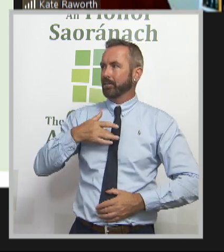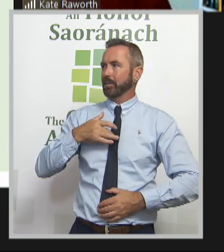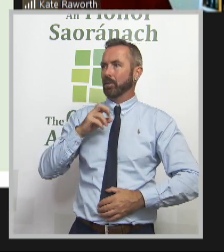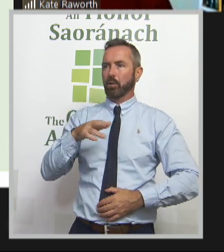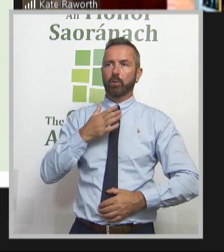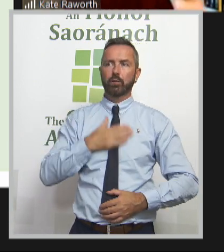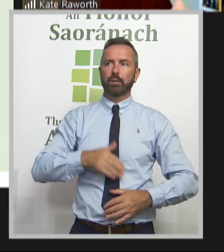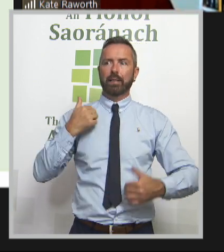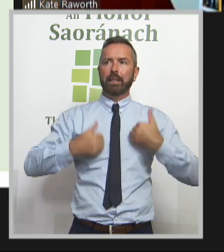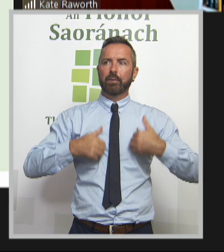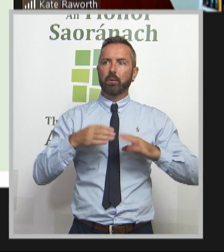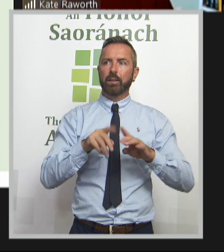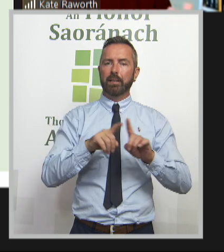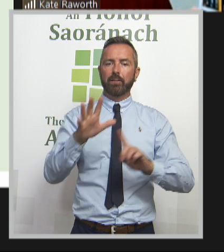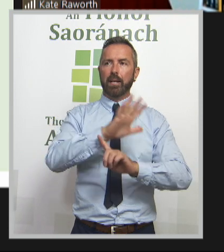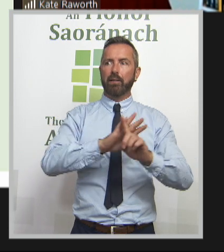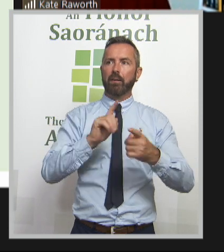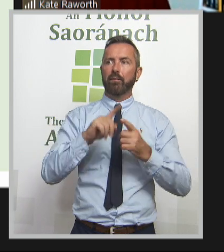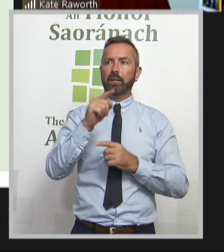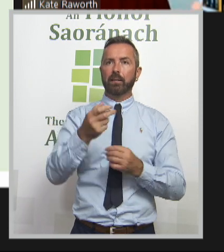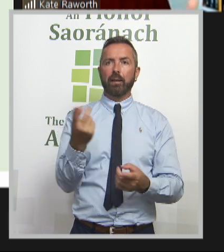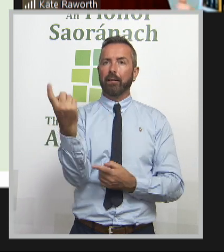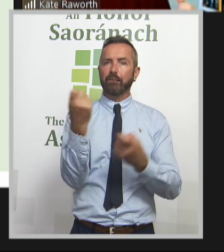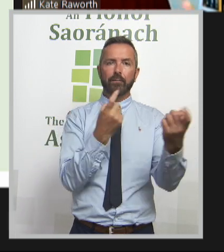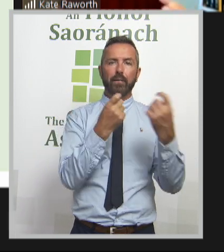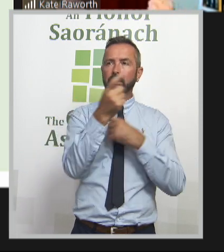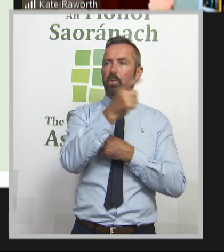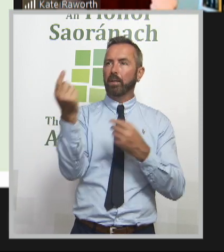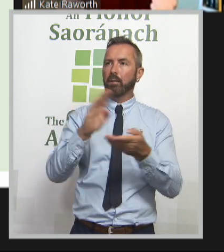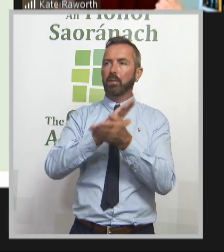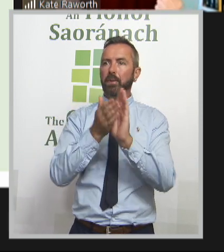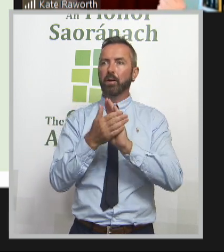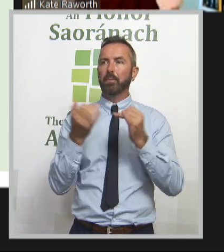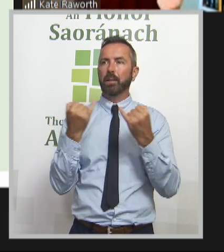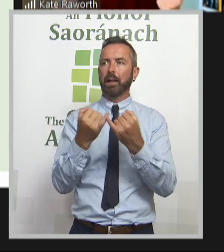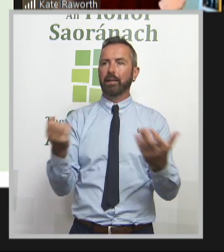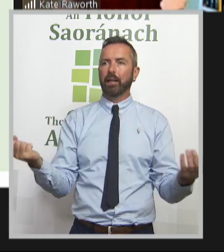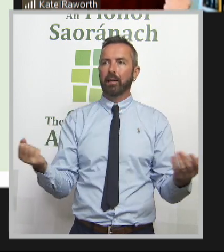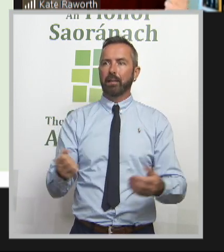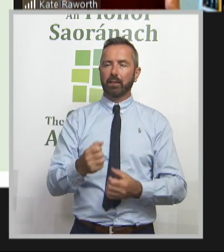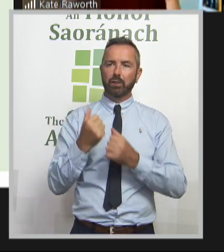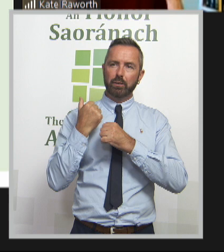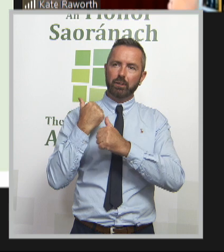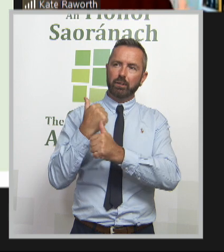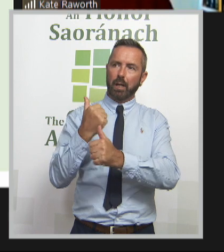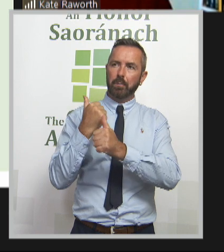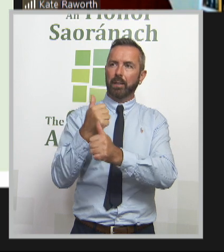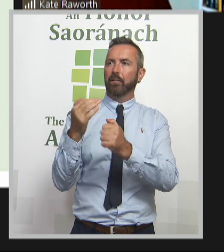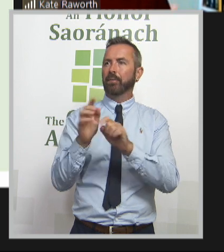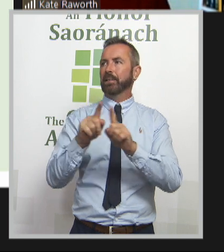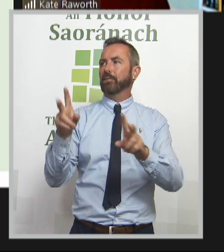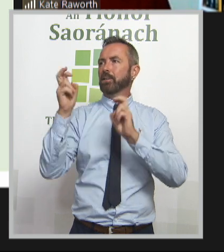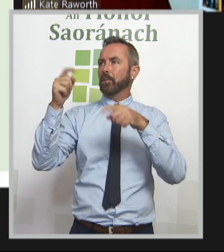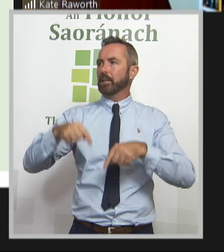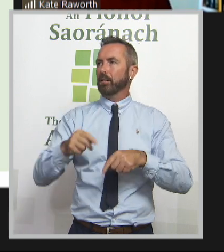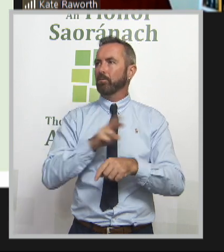real interest in different areas of these. And I invite each of you to become a steward or a champion of different topics here that